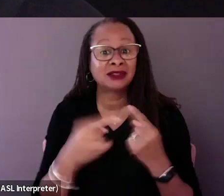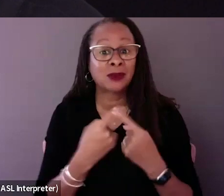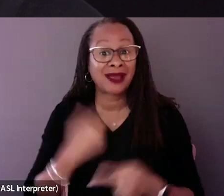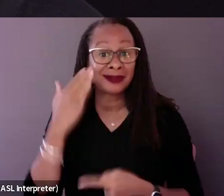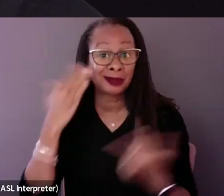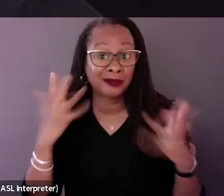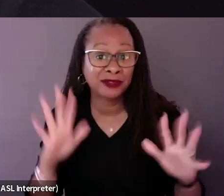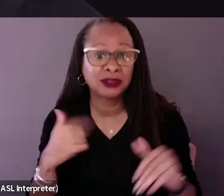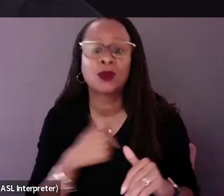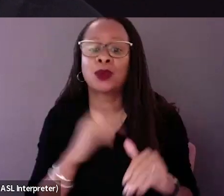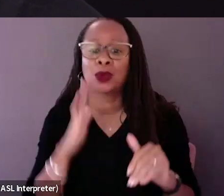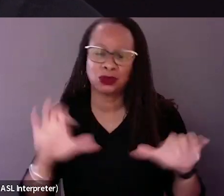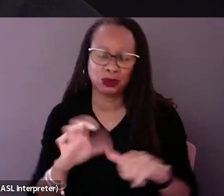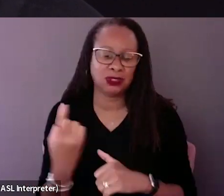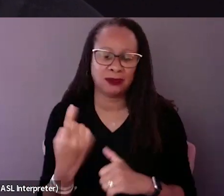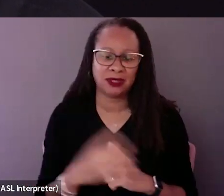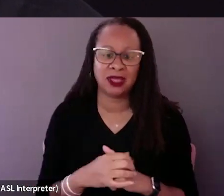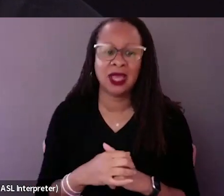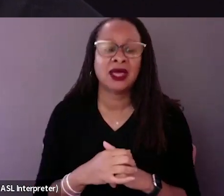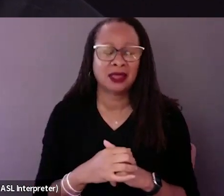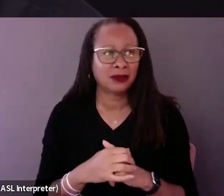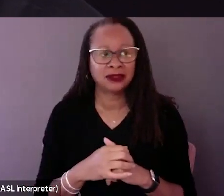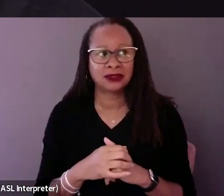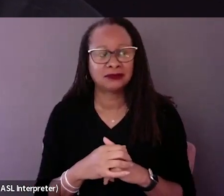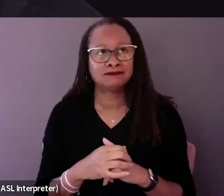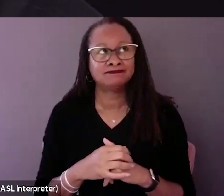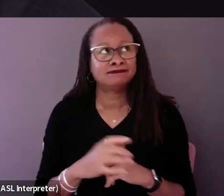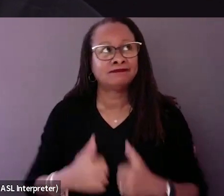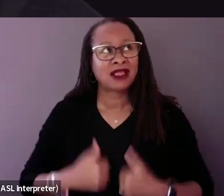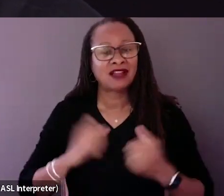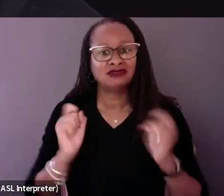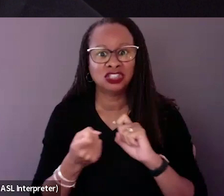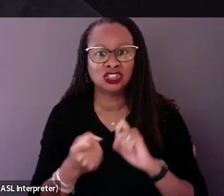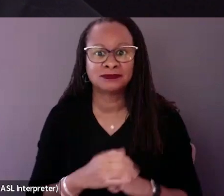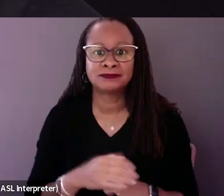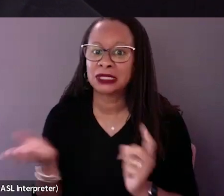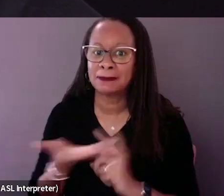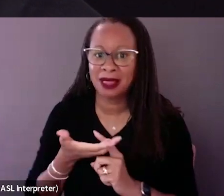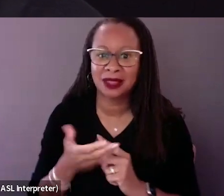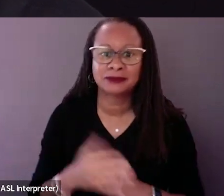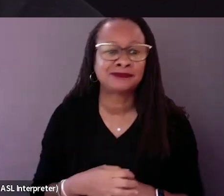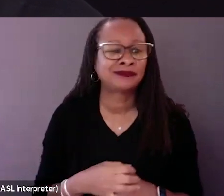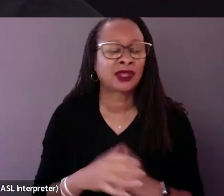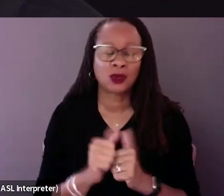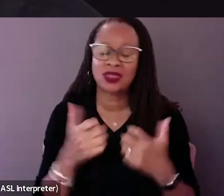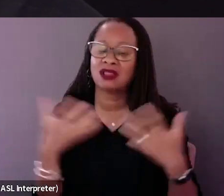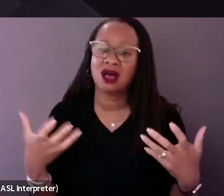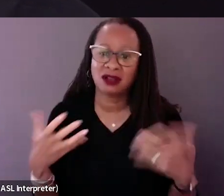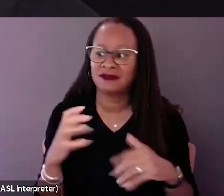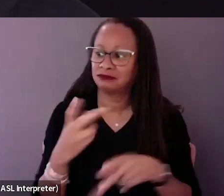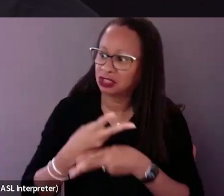that we were going to do something compelling and try to do something with as much care and responsibility that we